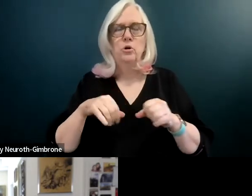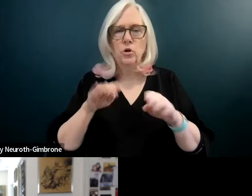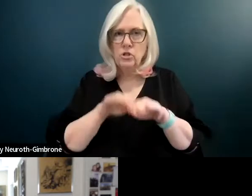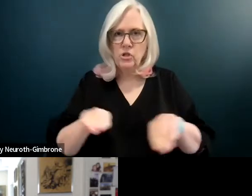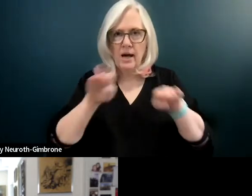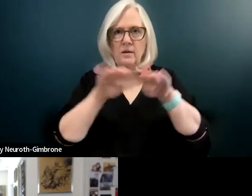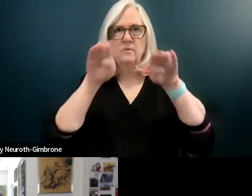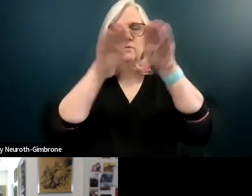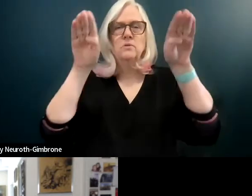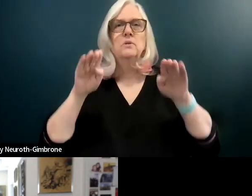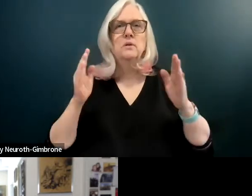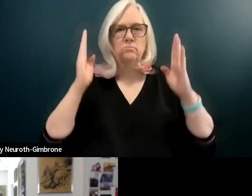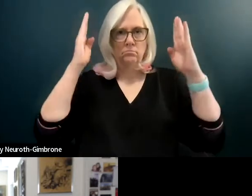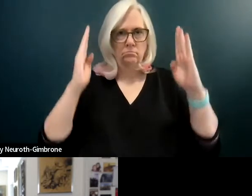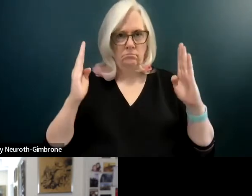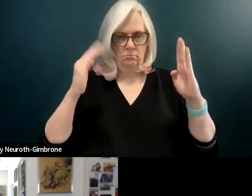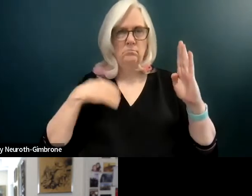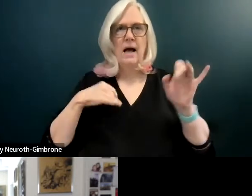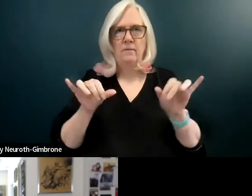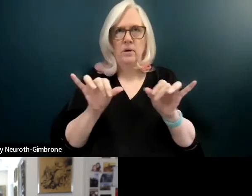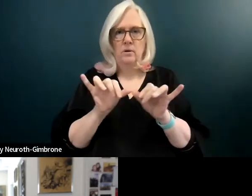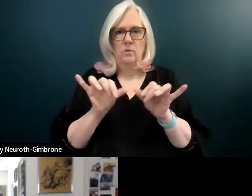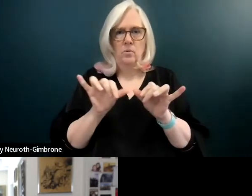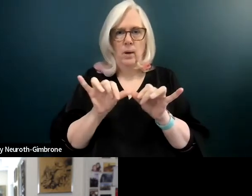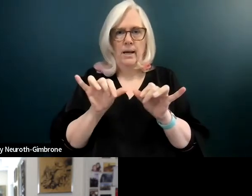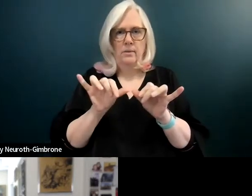narrow, and making sure that they're not stacked high,